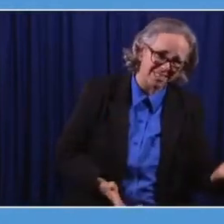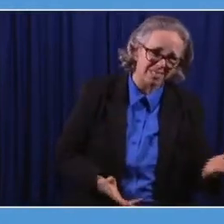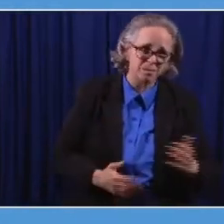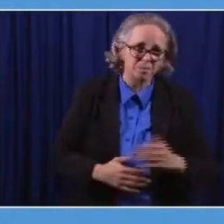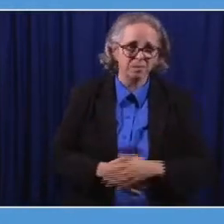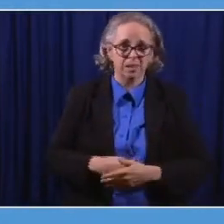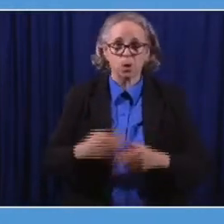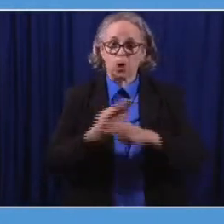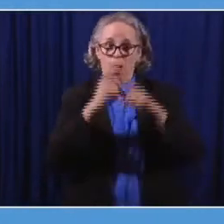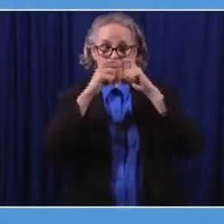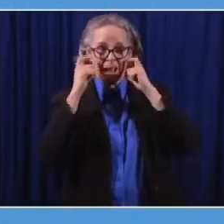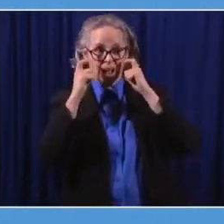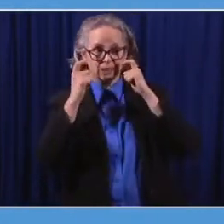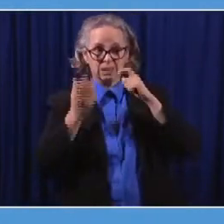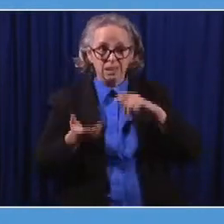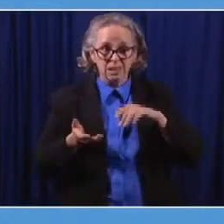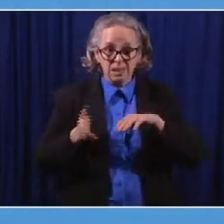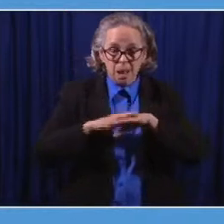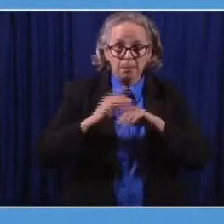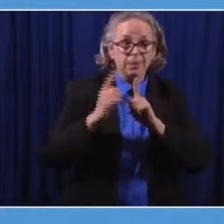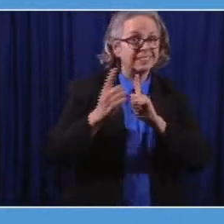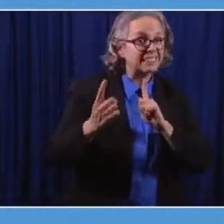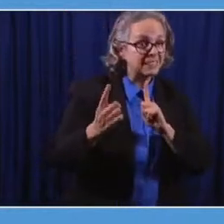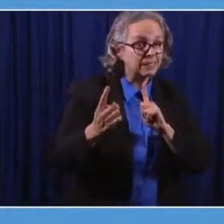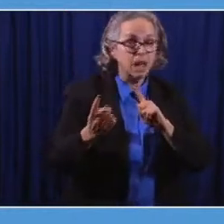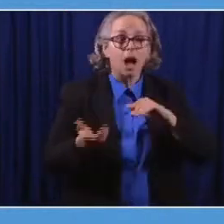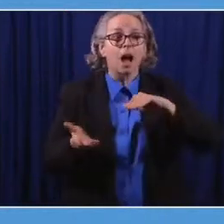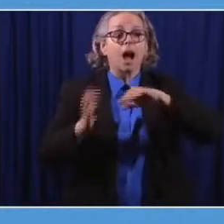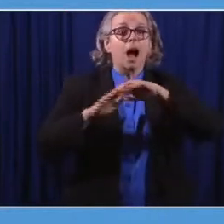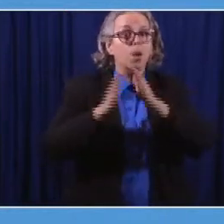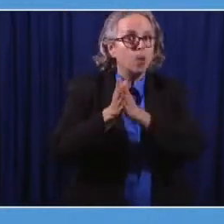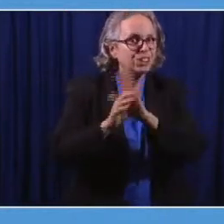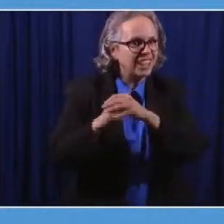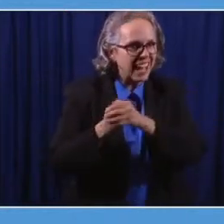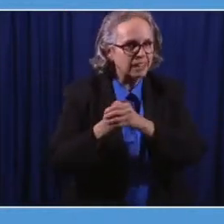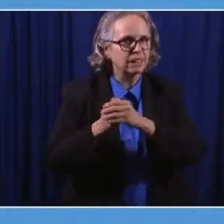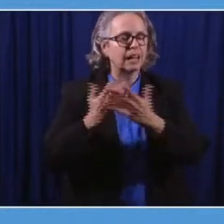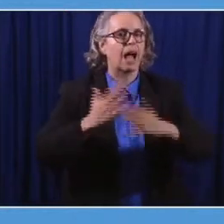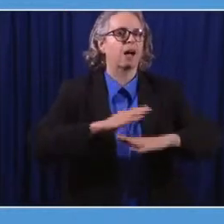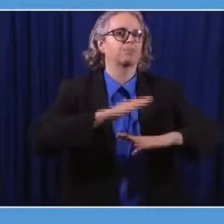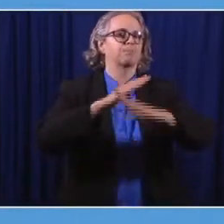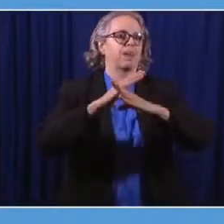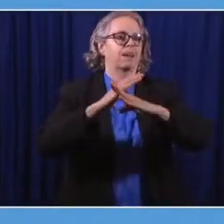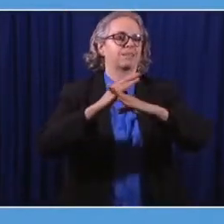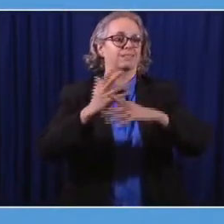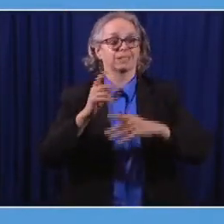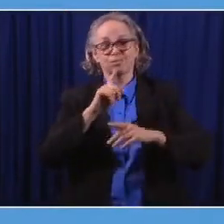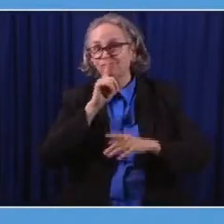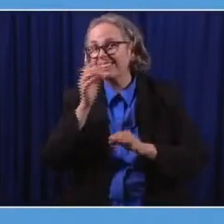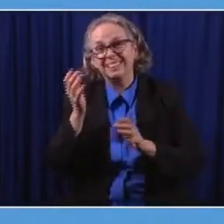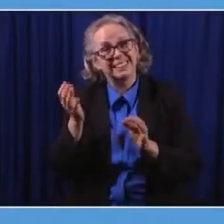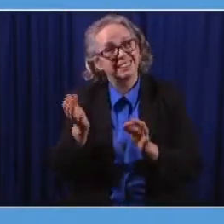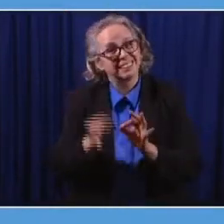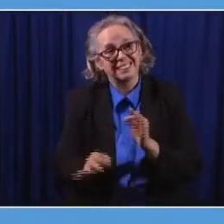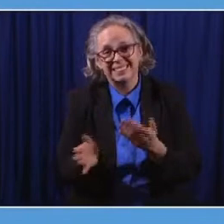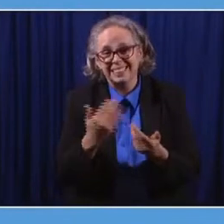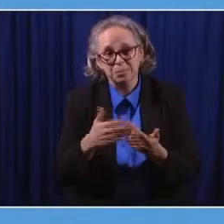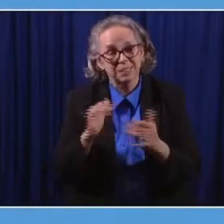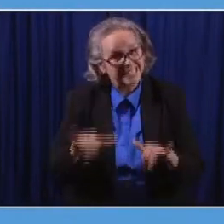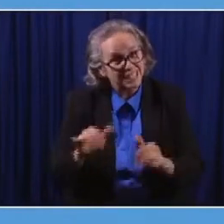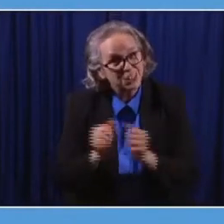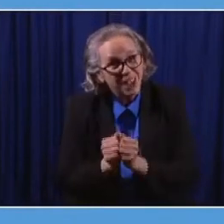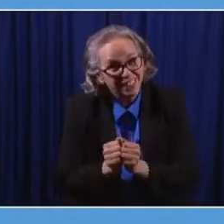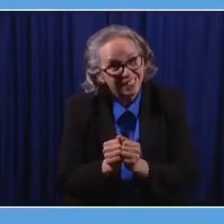frequent hand washing, wearing a mask can help stop the spread. It's really pretty simple. We're all in this together.